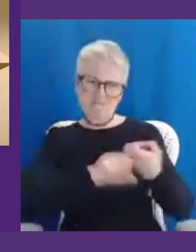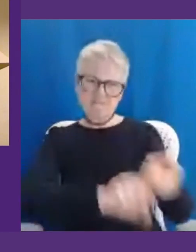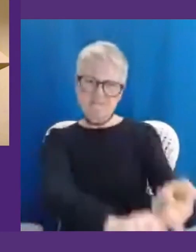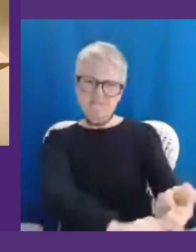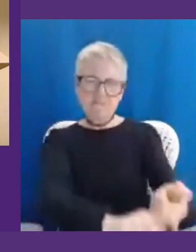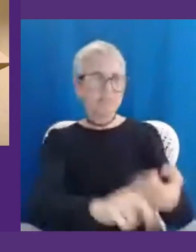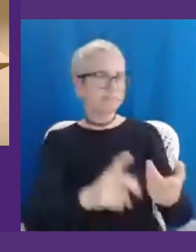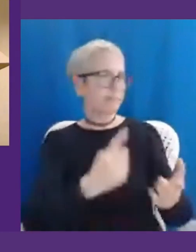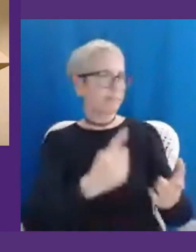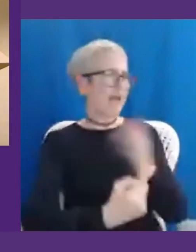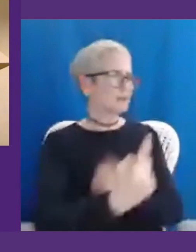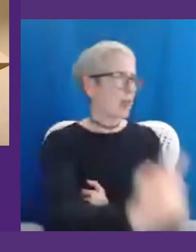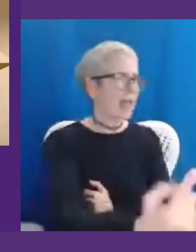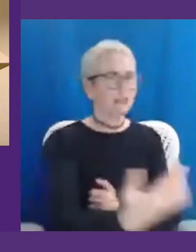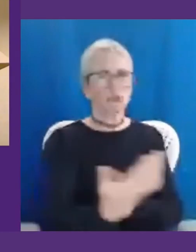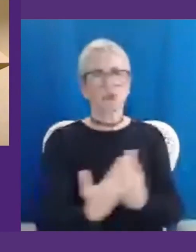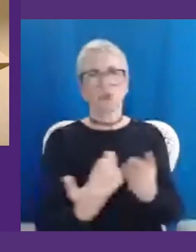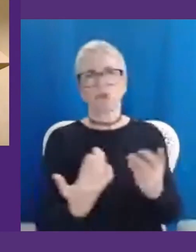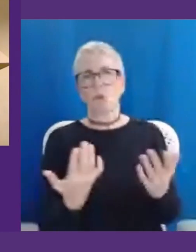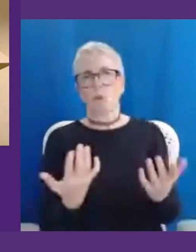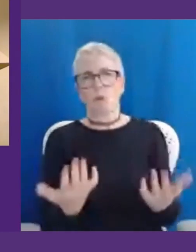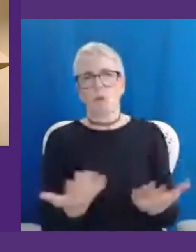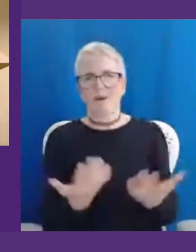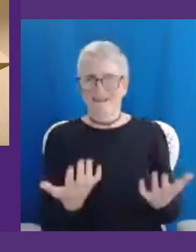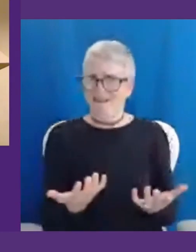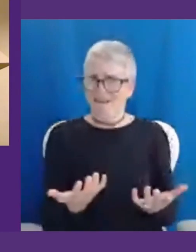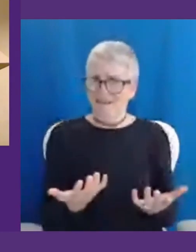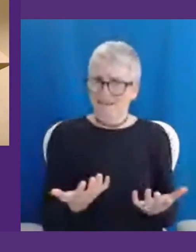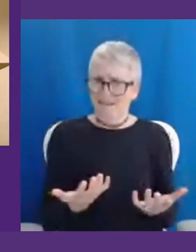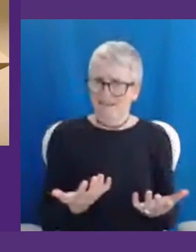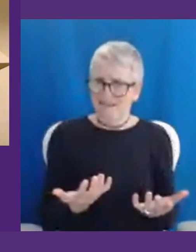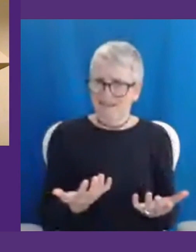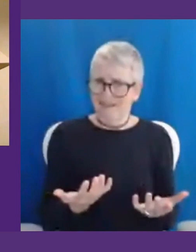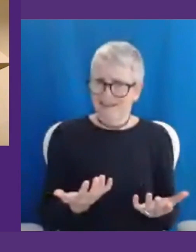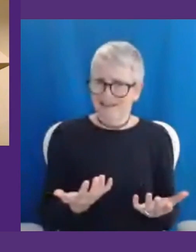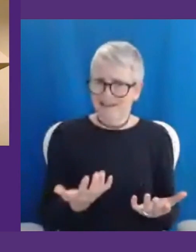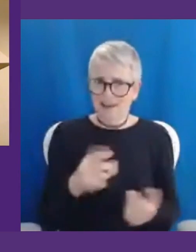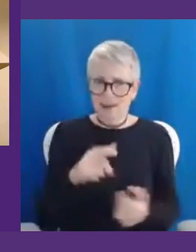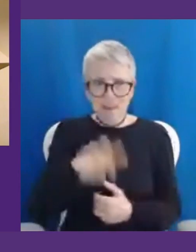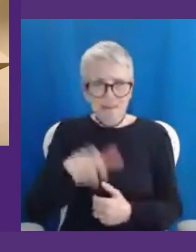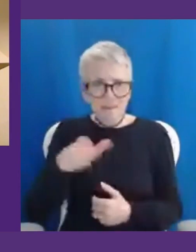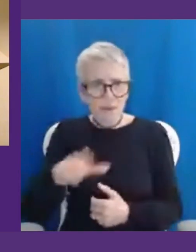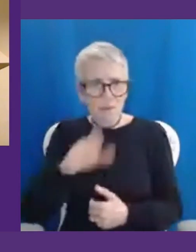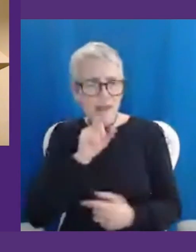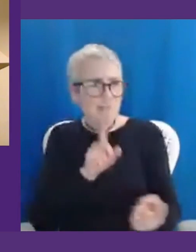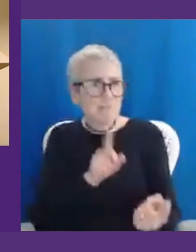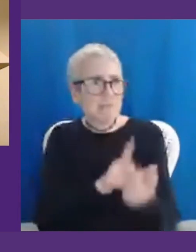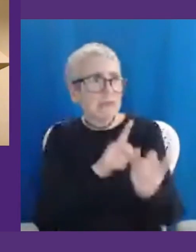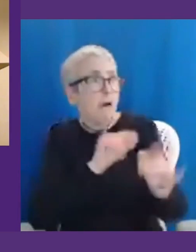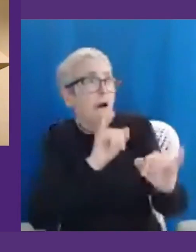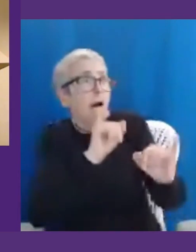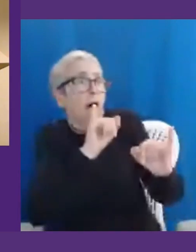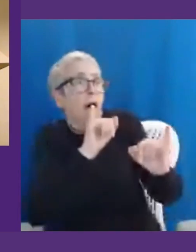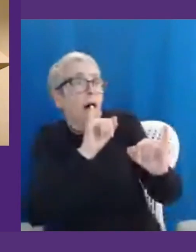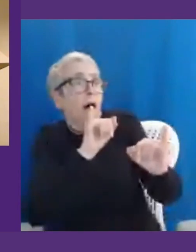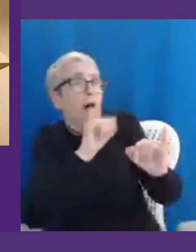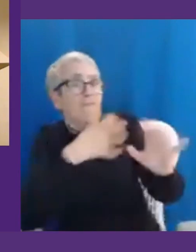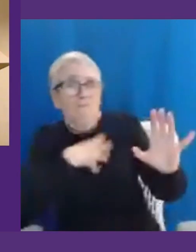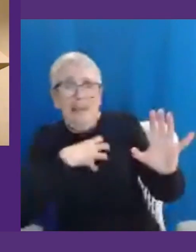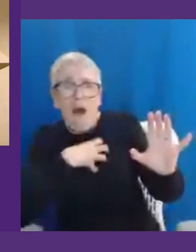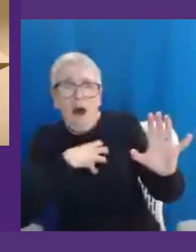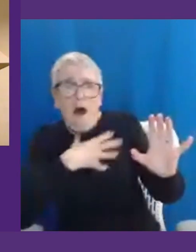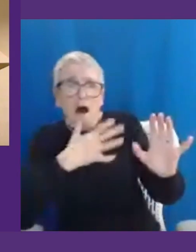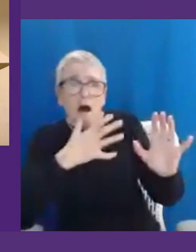are going to encounter them and just experience great fear and almost repulsion and